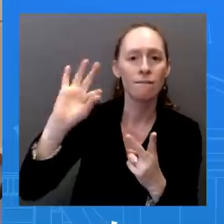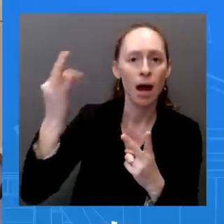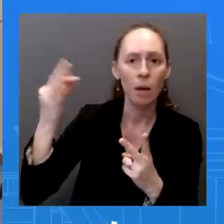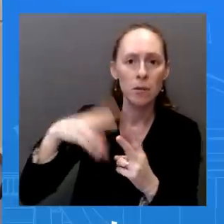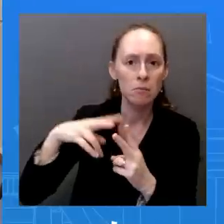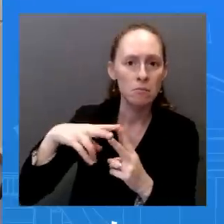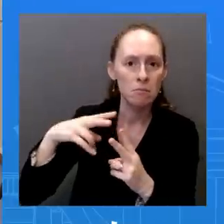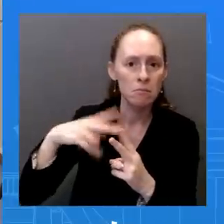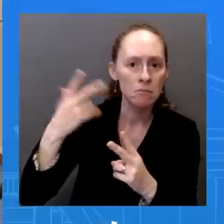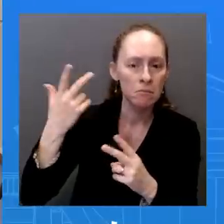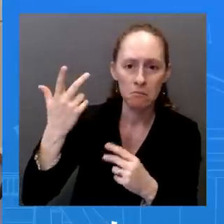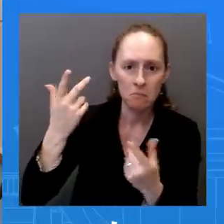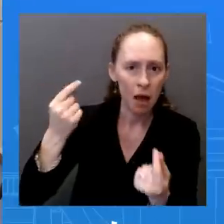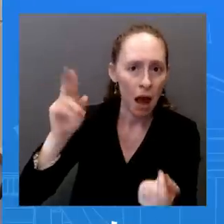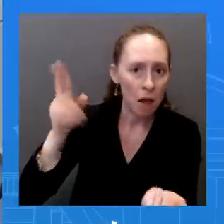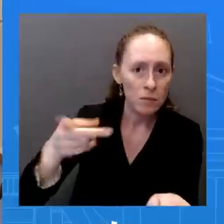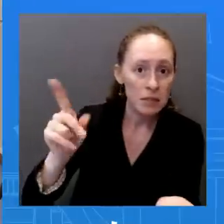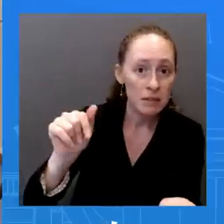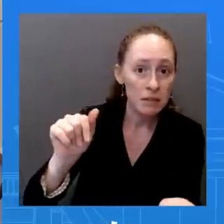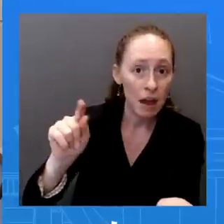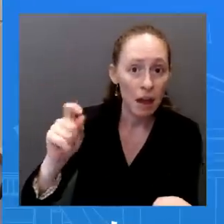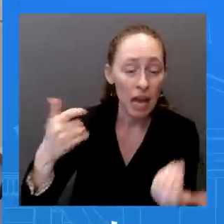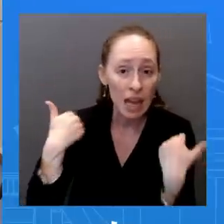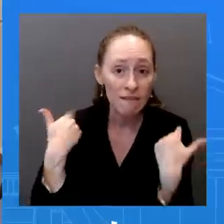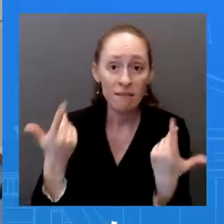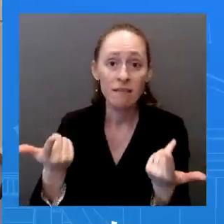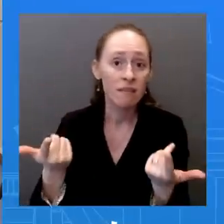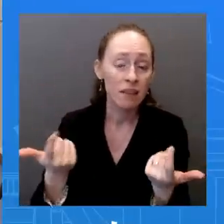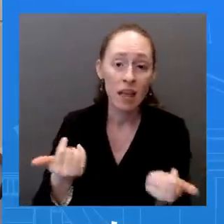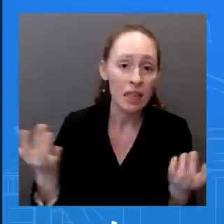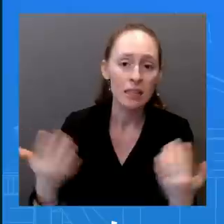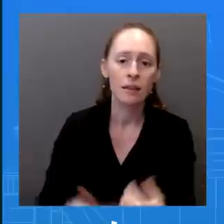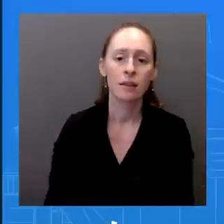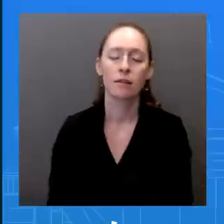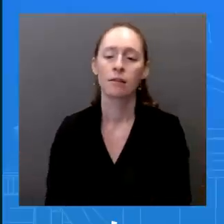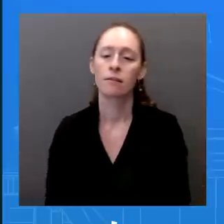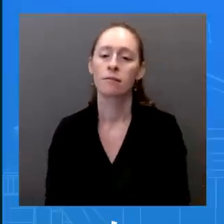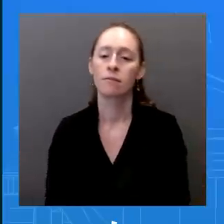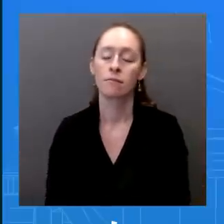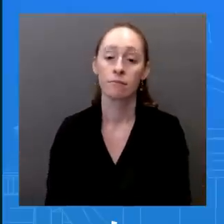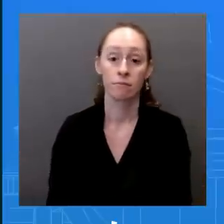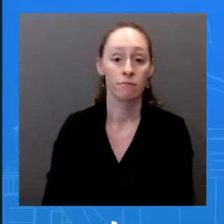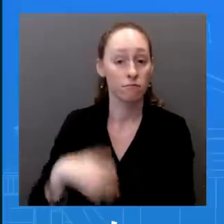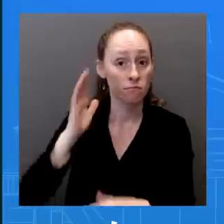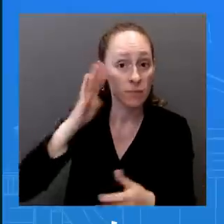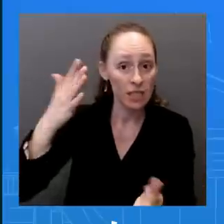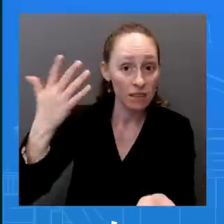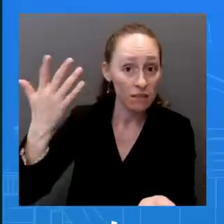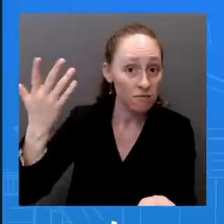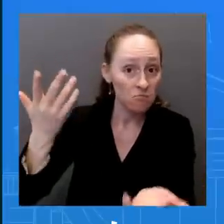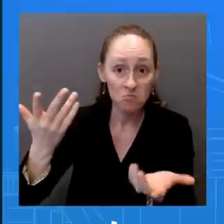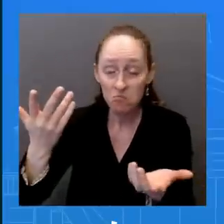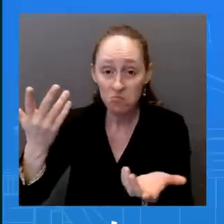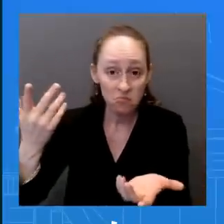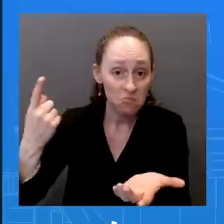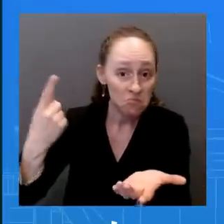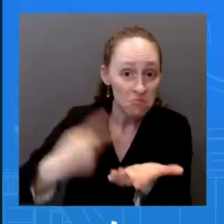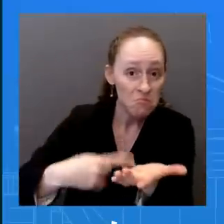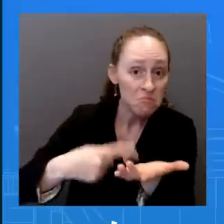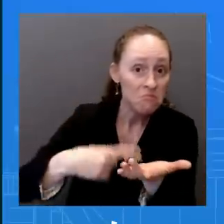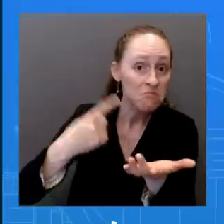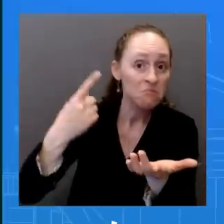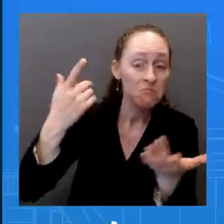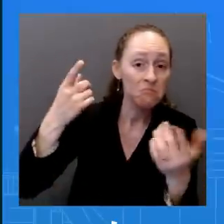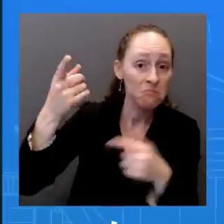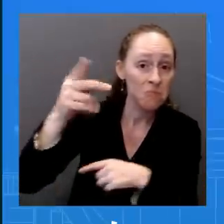be a public message or will that be in more private conversations? So the president had a long session with